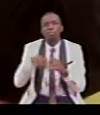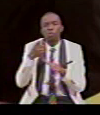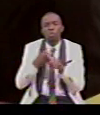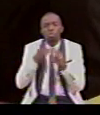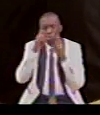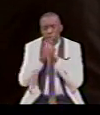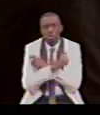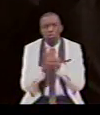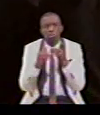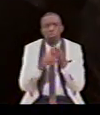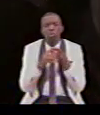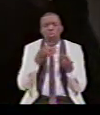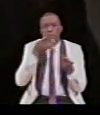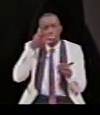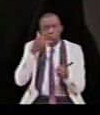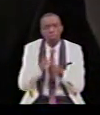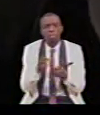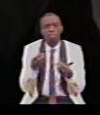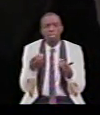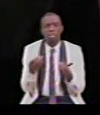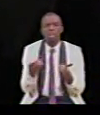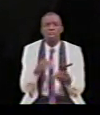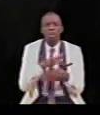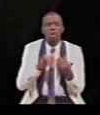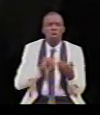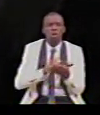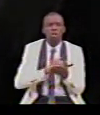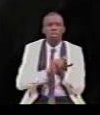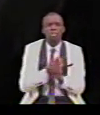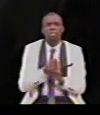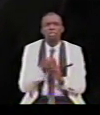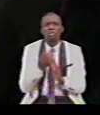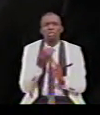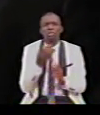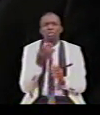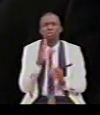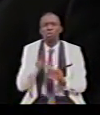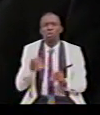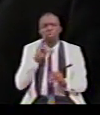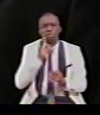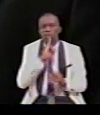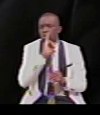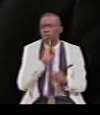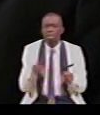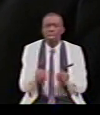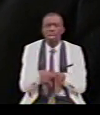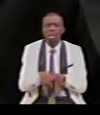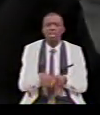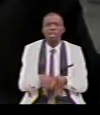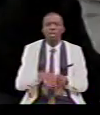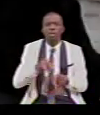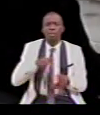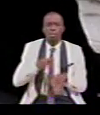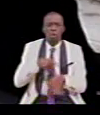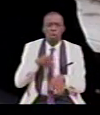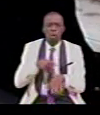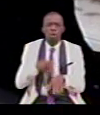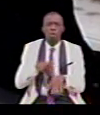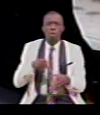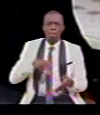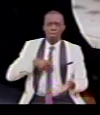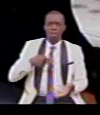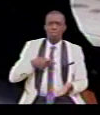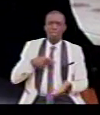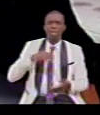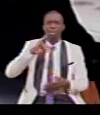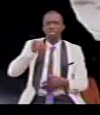at the New Testament, all those Jewish people like Paul, like Peter, like James, like John, that